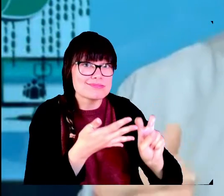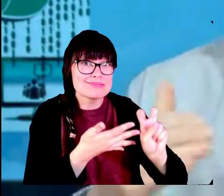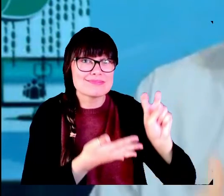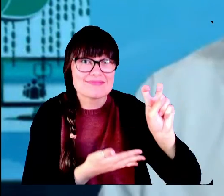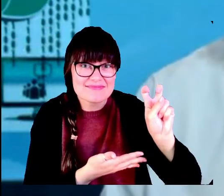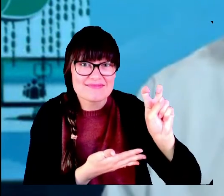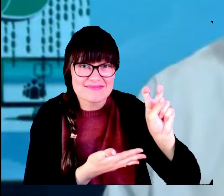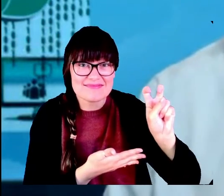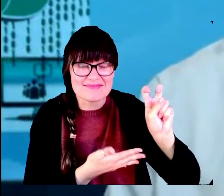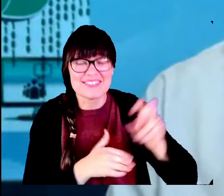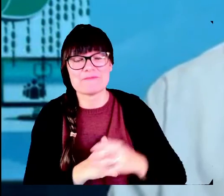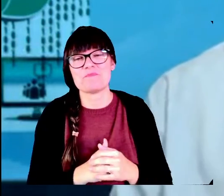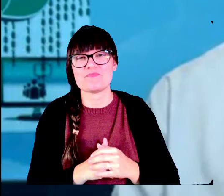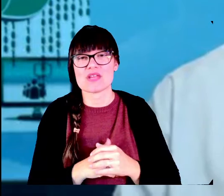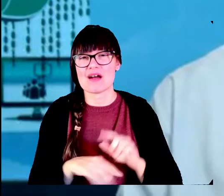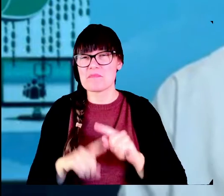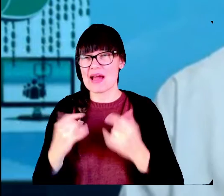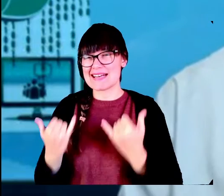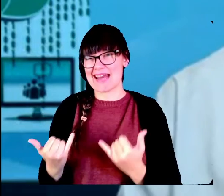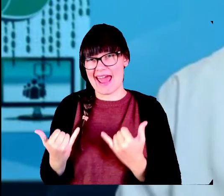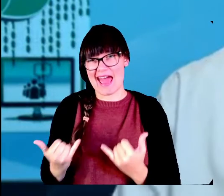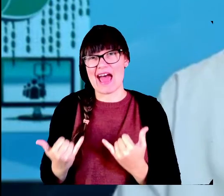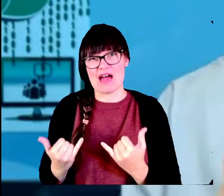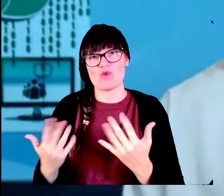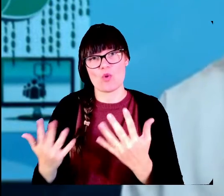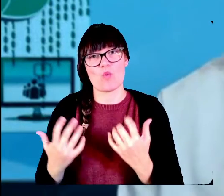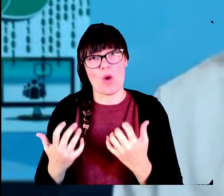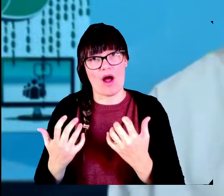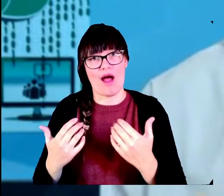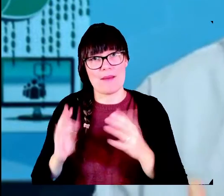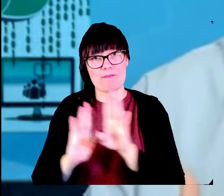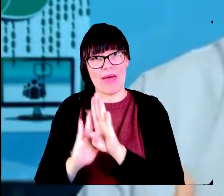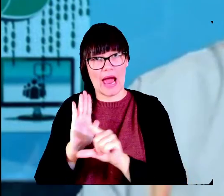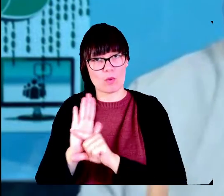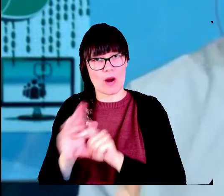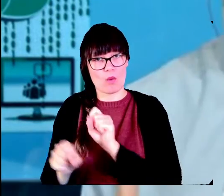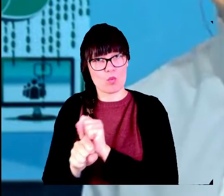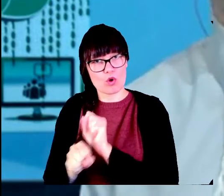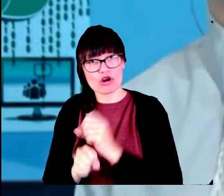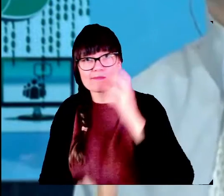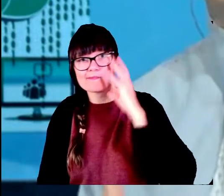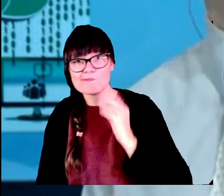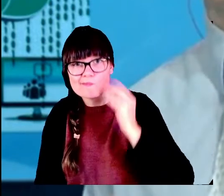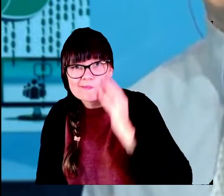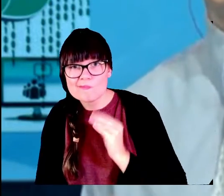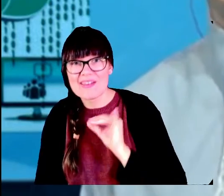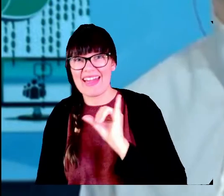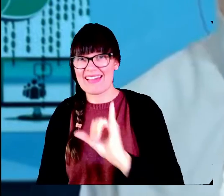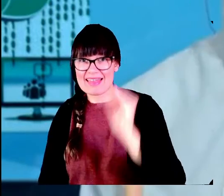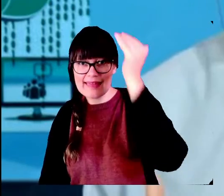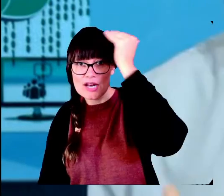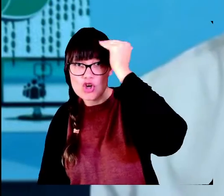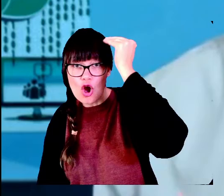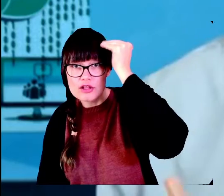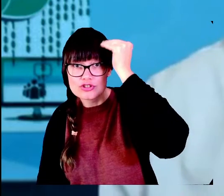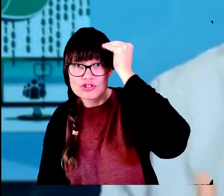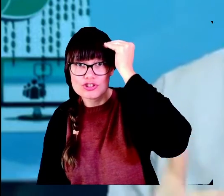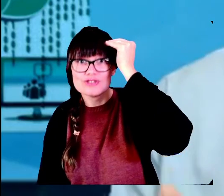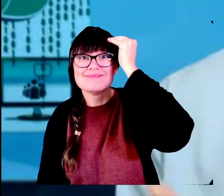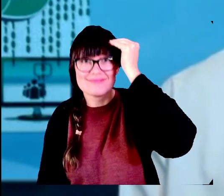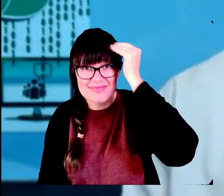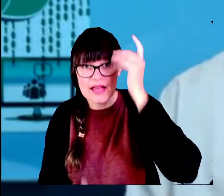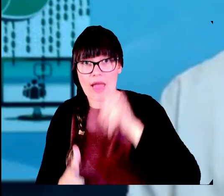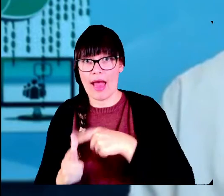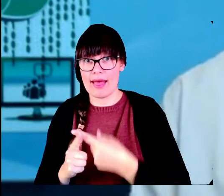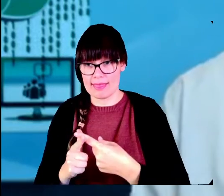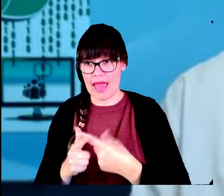but nowadays, they kind of want to make sure that you have that background and that you have that knowledge ahead of time, and then you could come